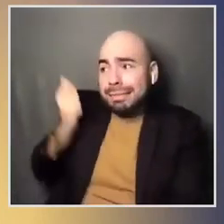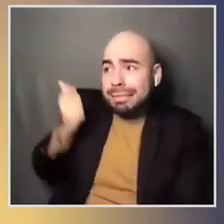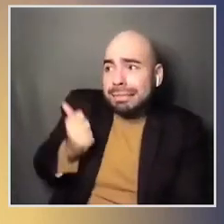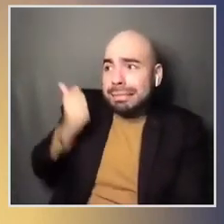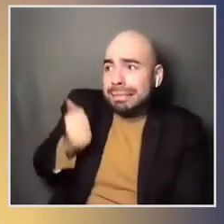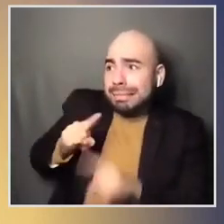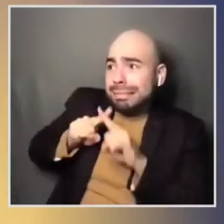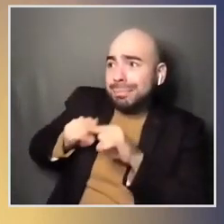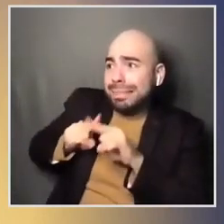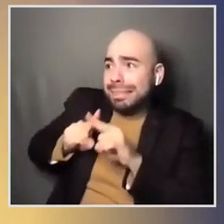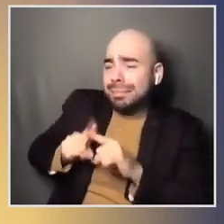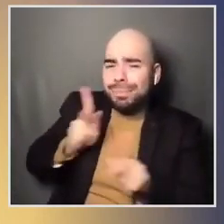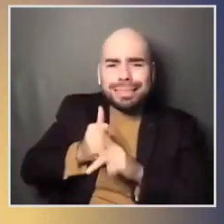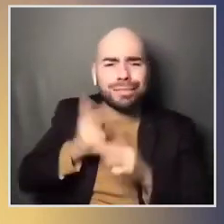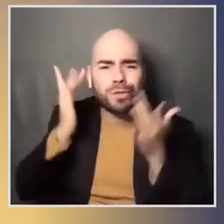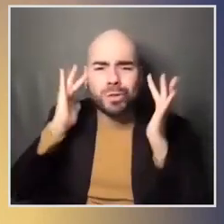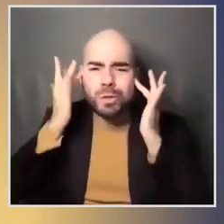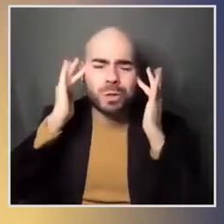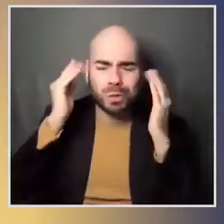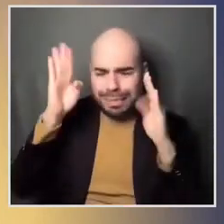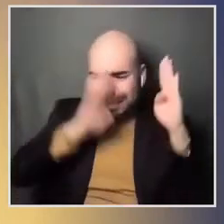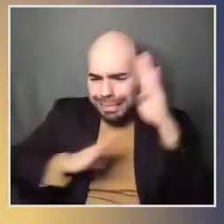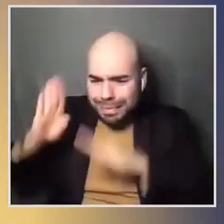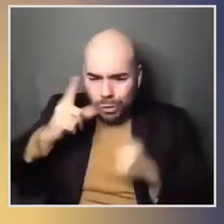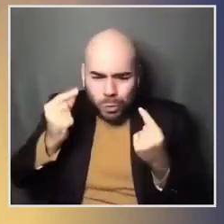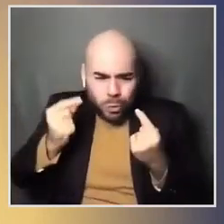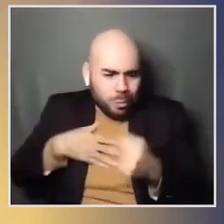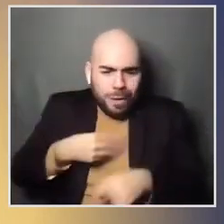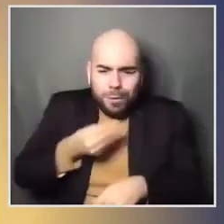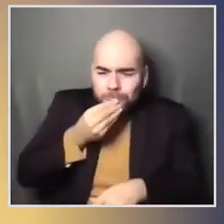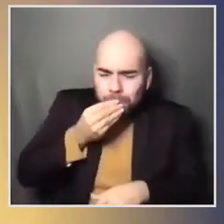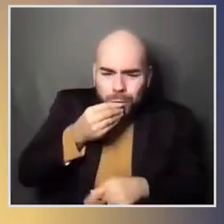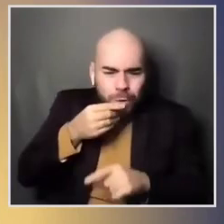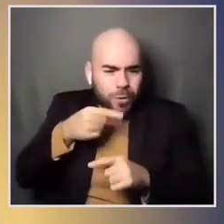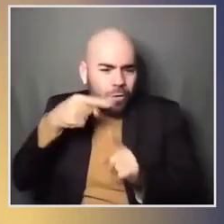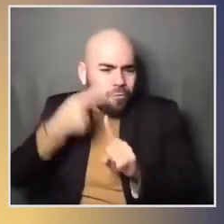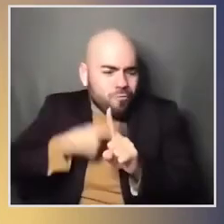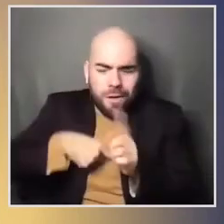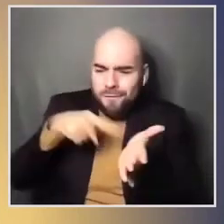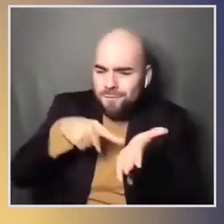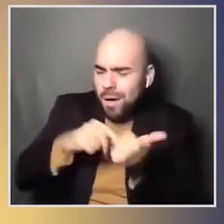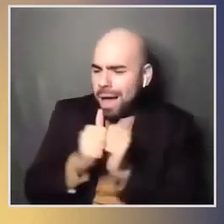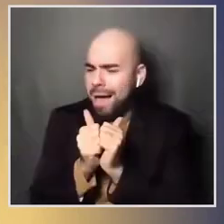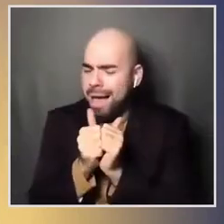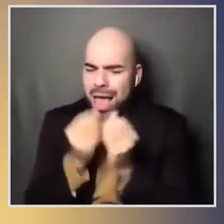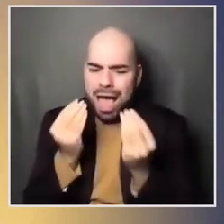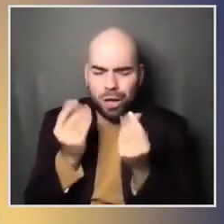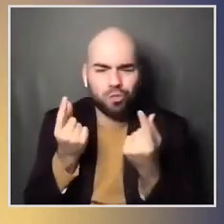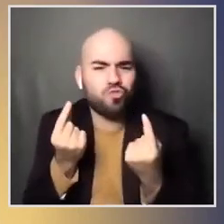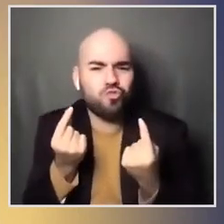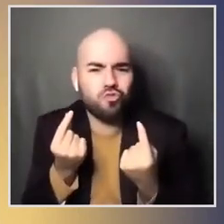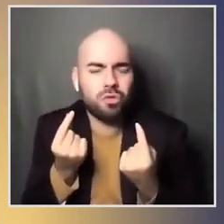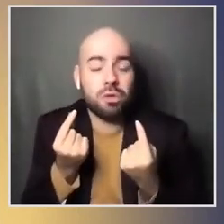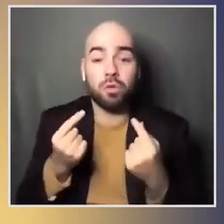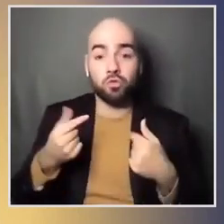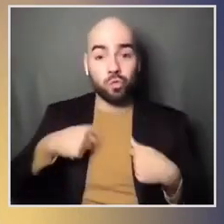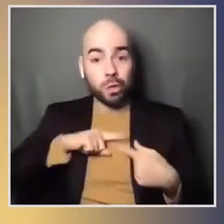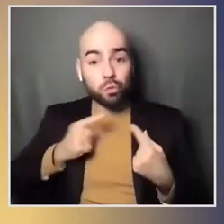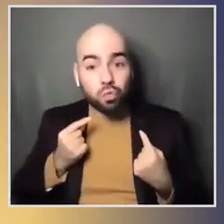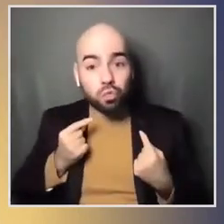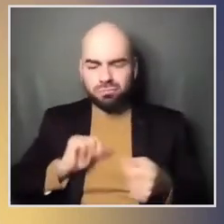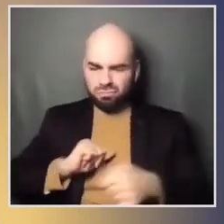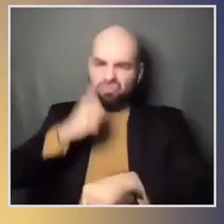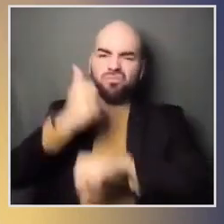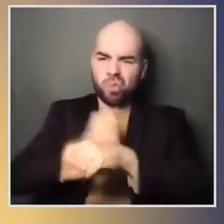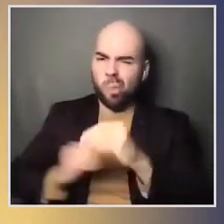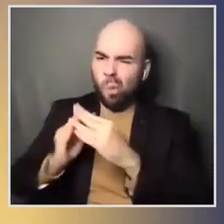food on the table. Our economic plan will put a focus on a path to a strong recovery. Look, we both